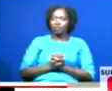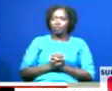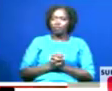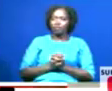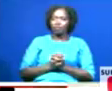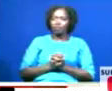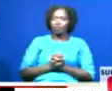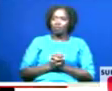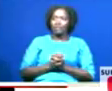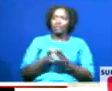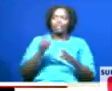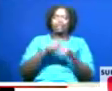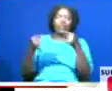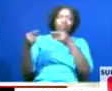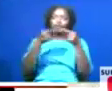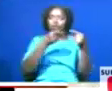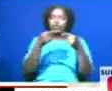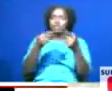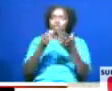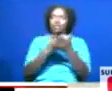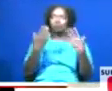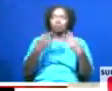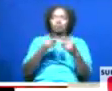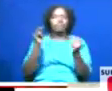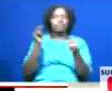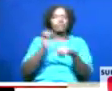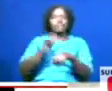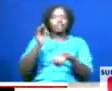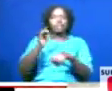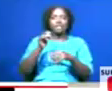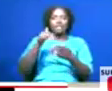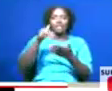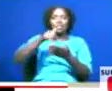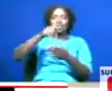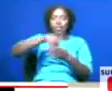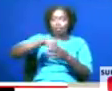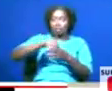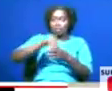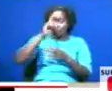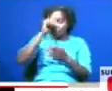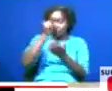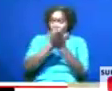During the confrontation, several people were injured, including a police officer.